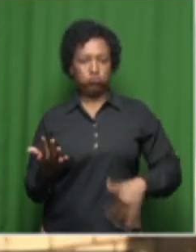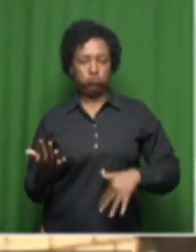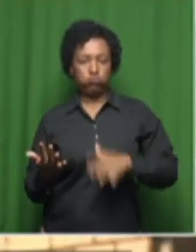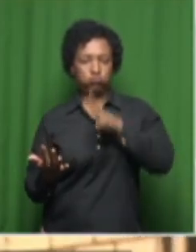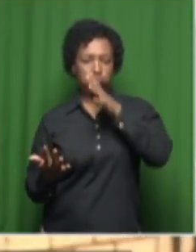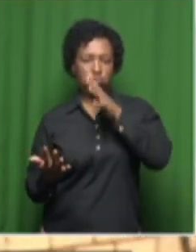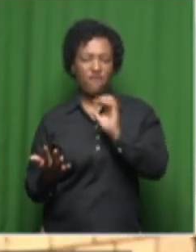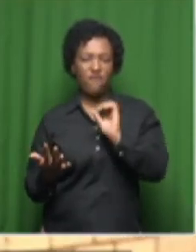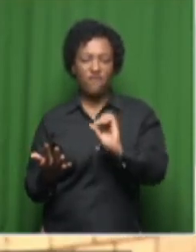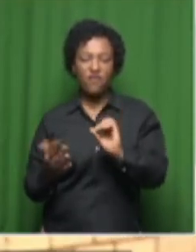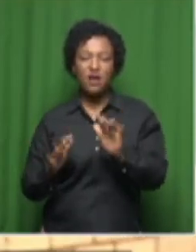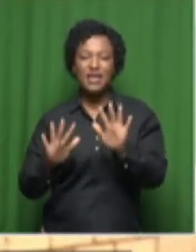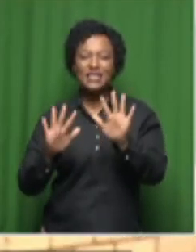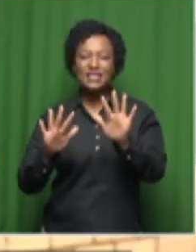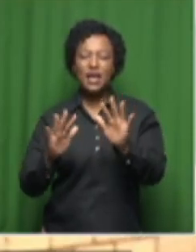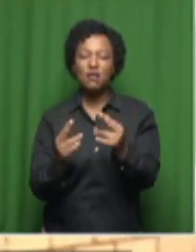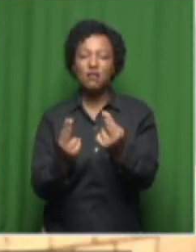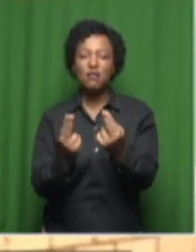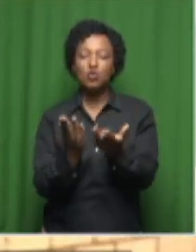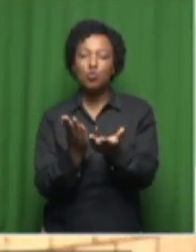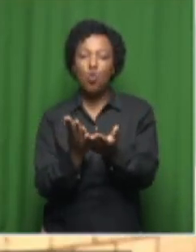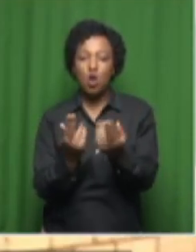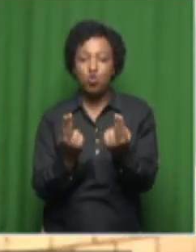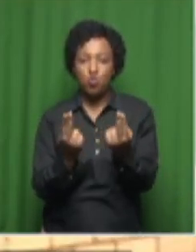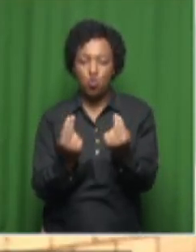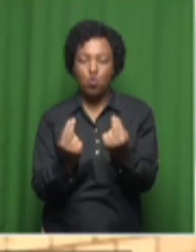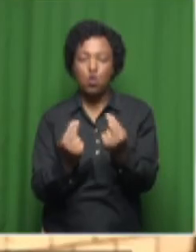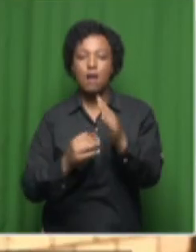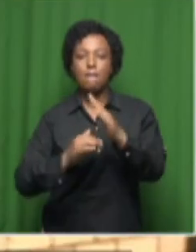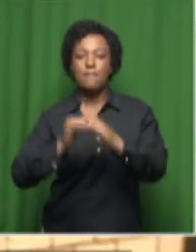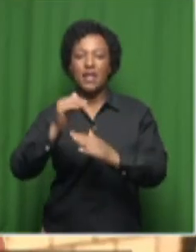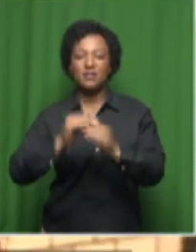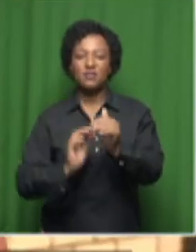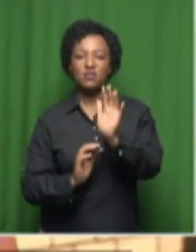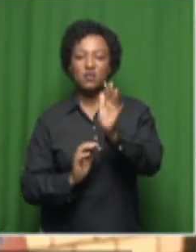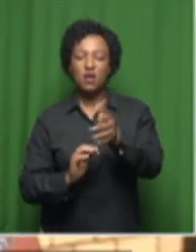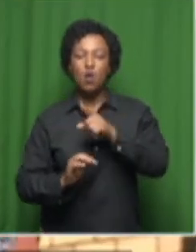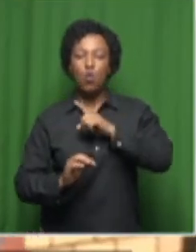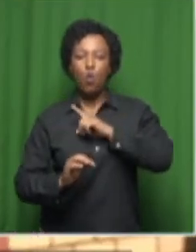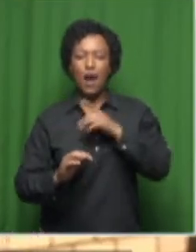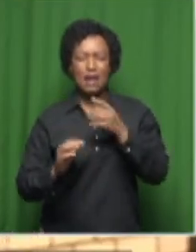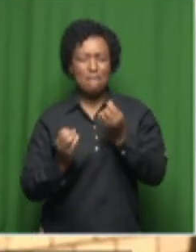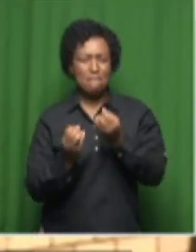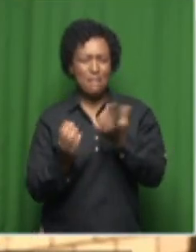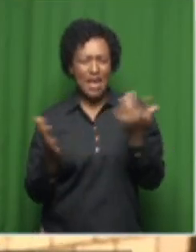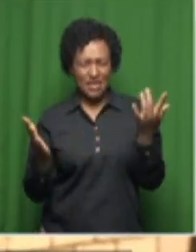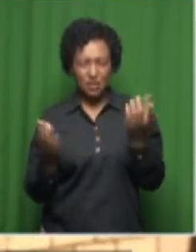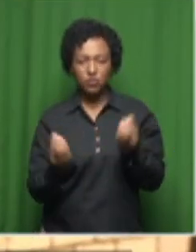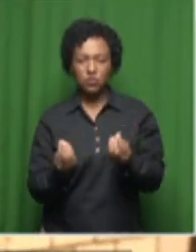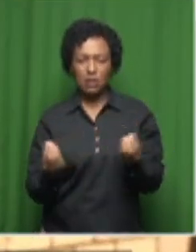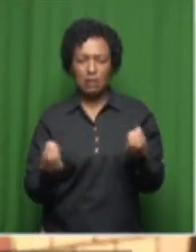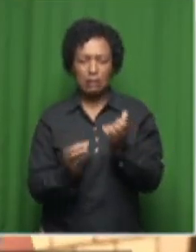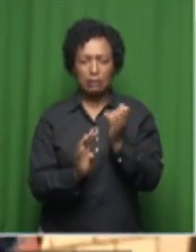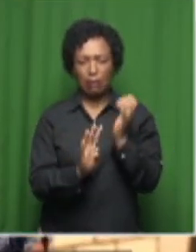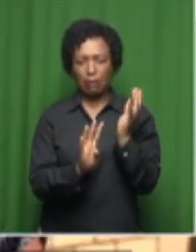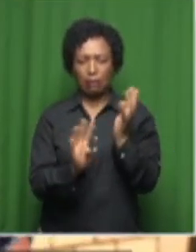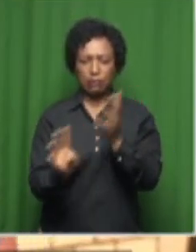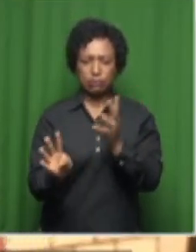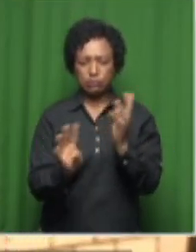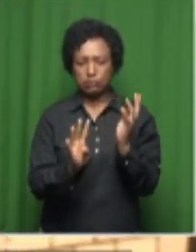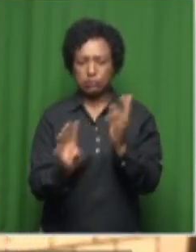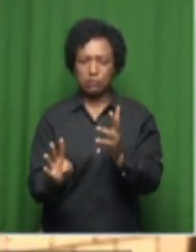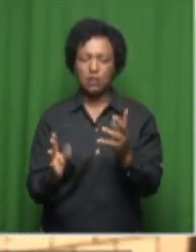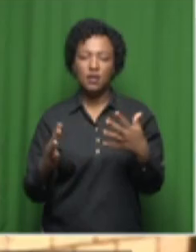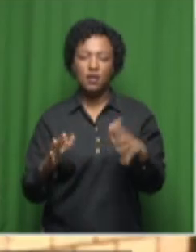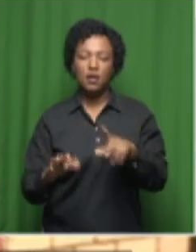will be 10 new schools that will be built in the province as well, also to address that demand that I spoke to. We heard from the department earlier that there was a